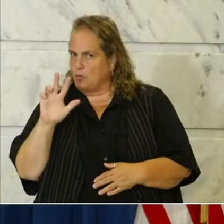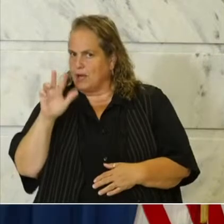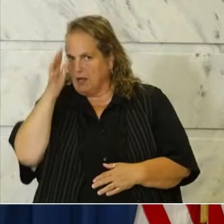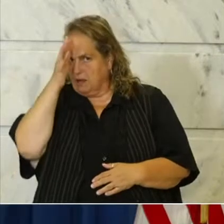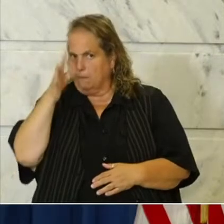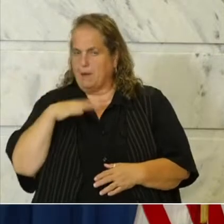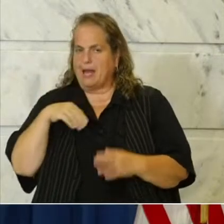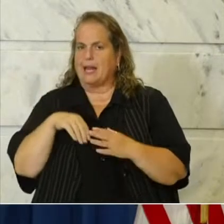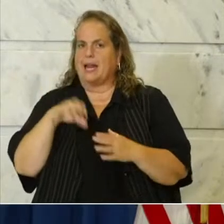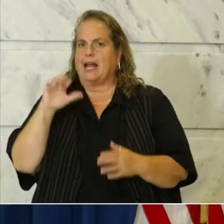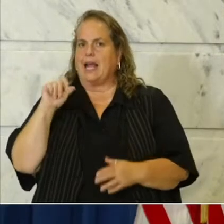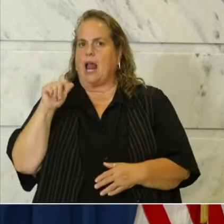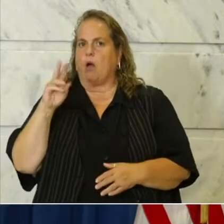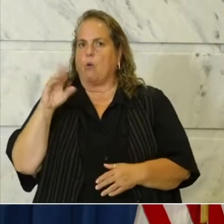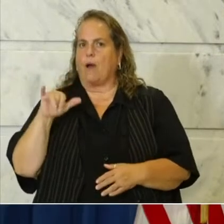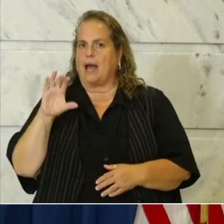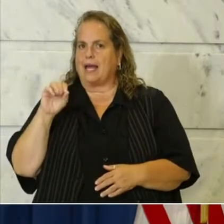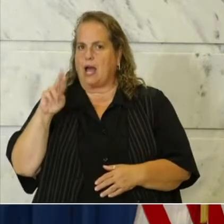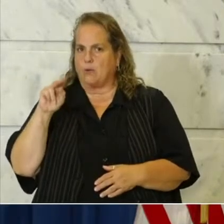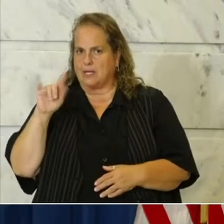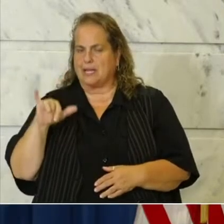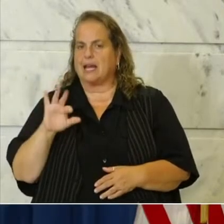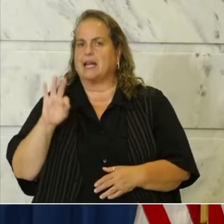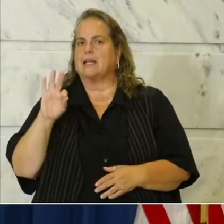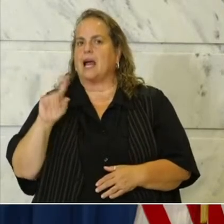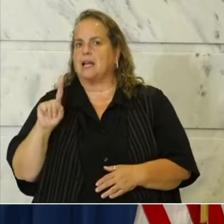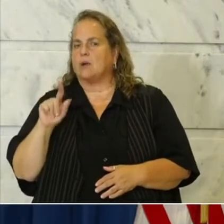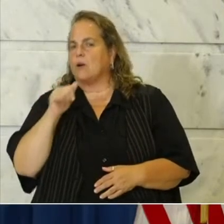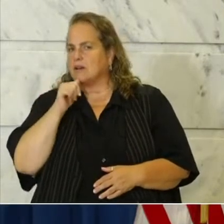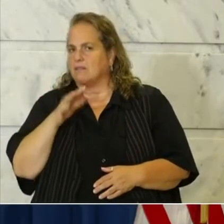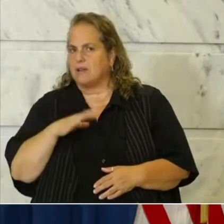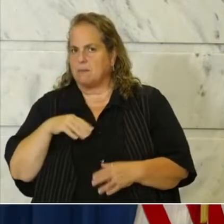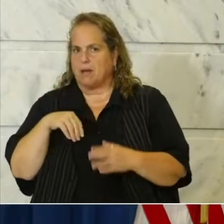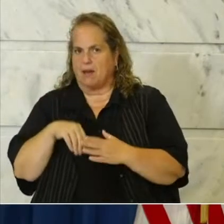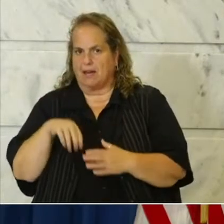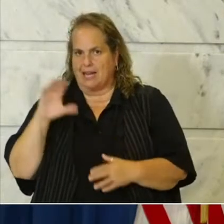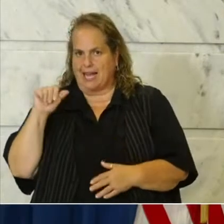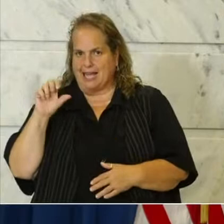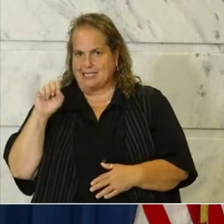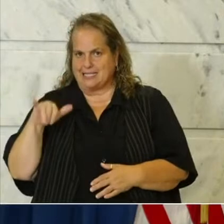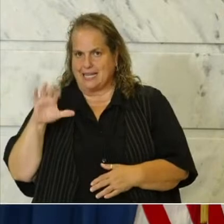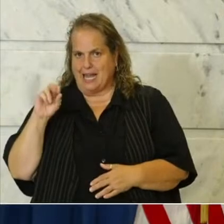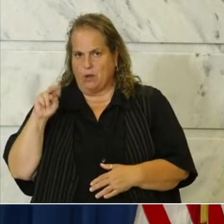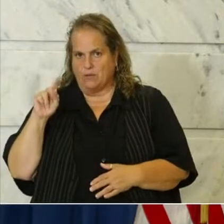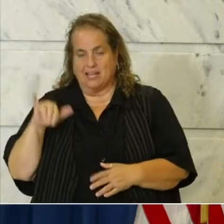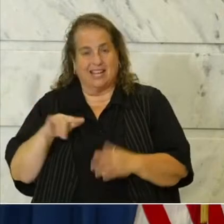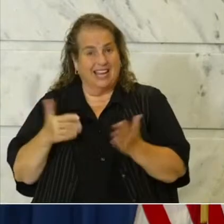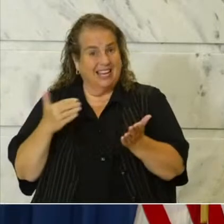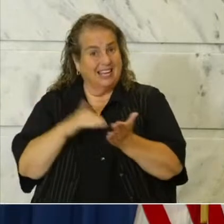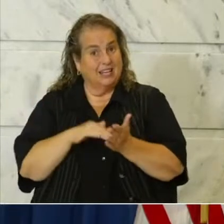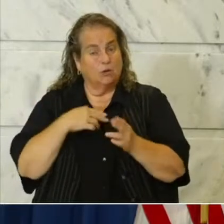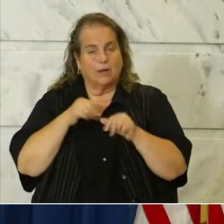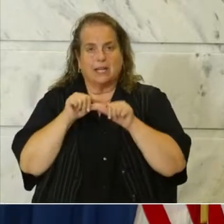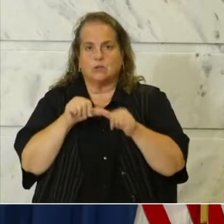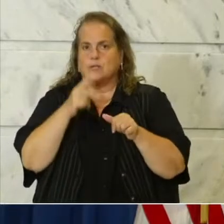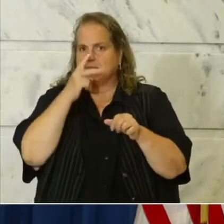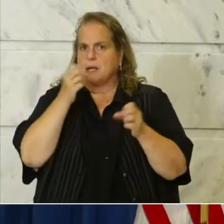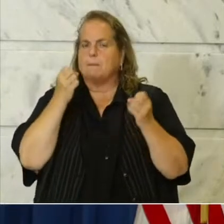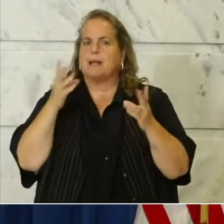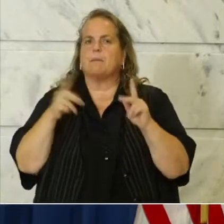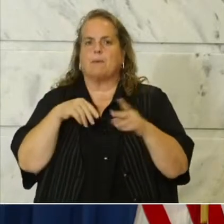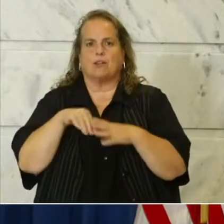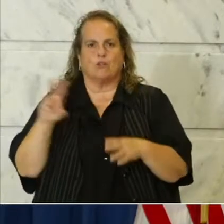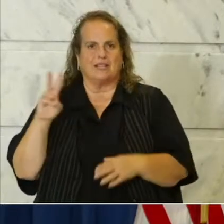man in Callaway County, and a 91-year-old female in Casey County. Again, we continue to see a lot of people in their